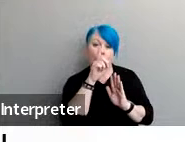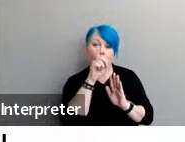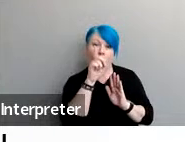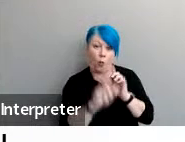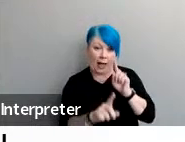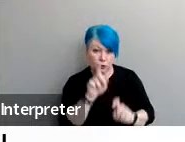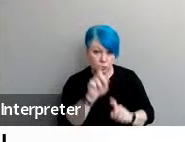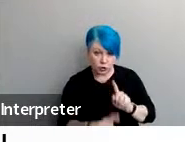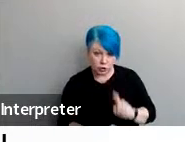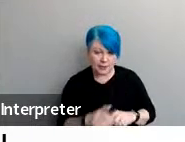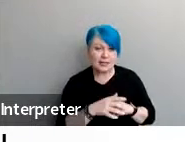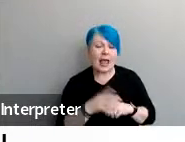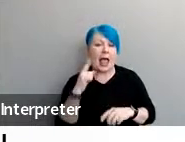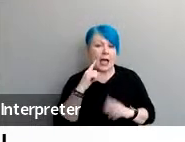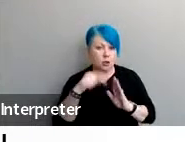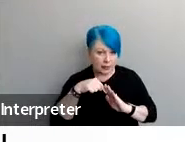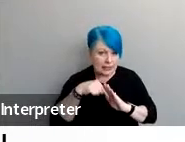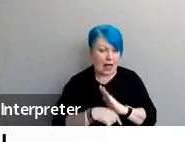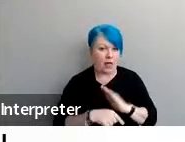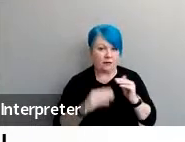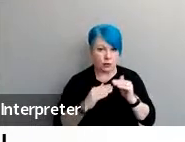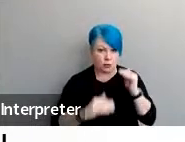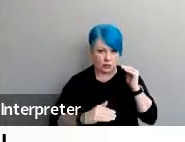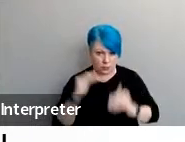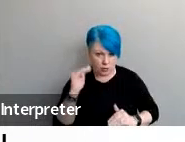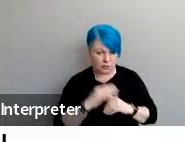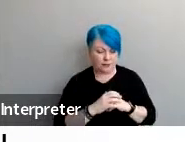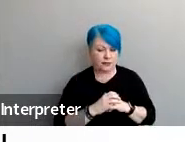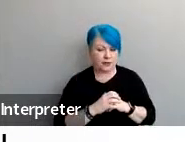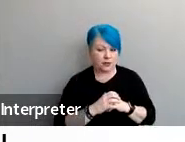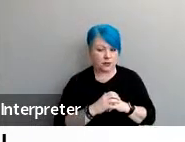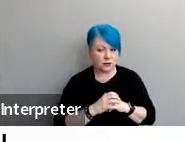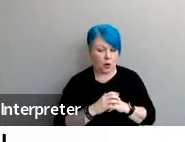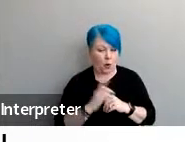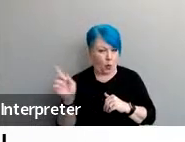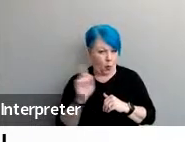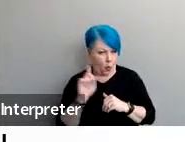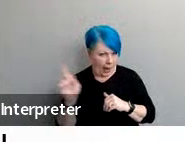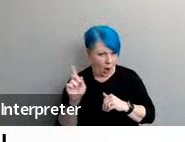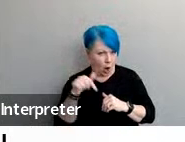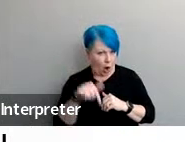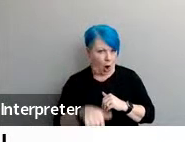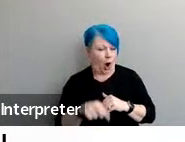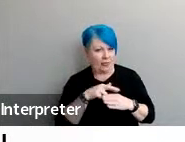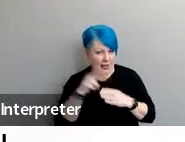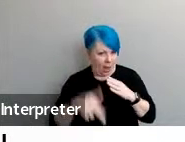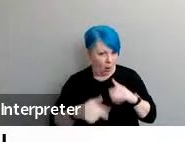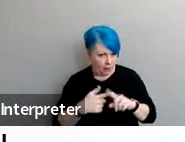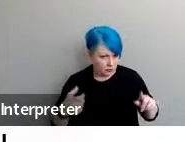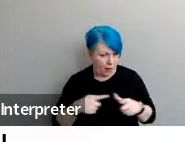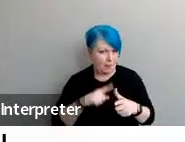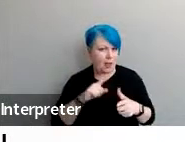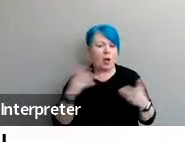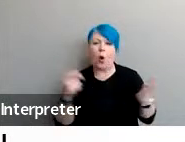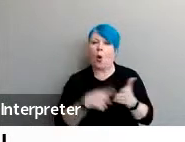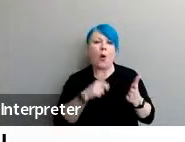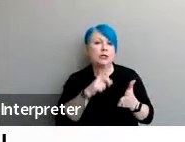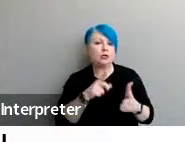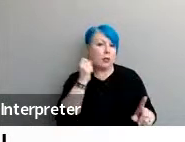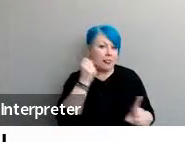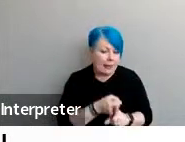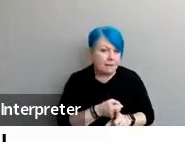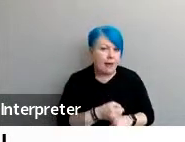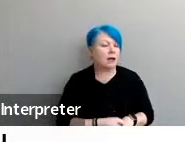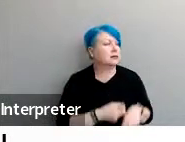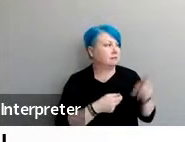really delve into disproportionality. And so where do the proportional outcomes come from? What is the impact? Again, Ms. Moore did a great job